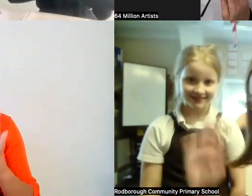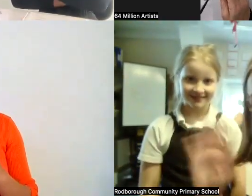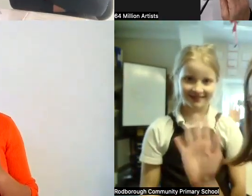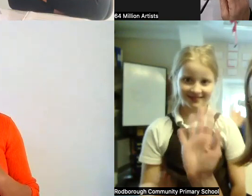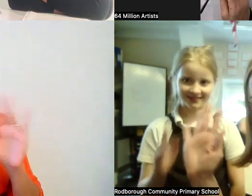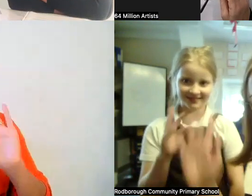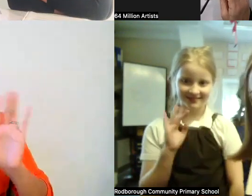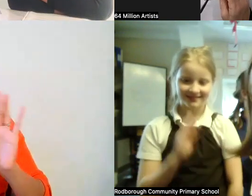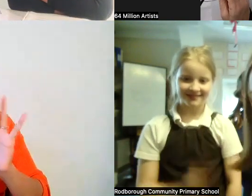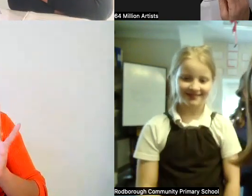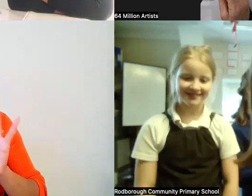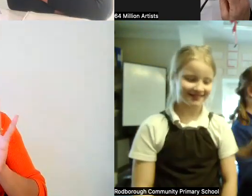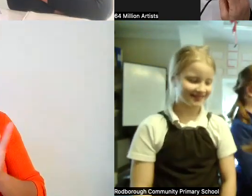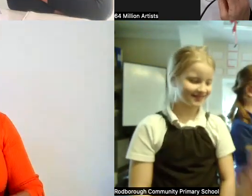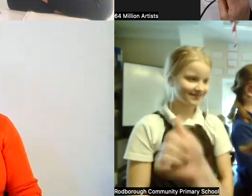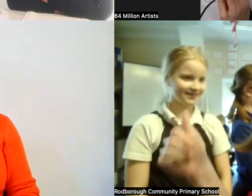see you.